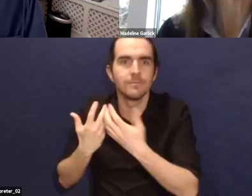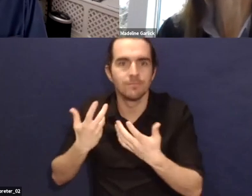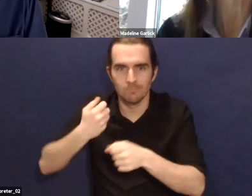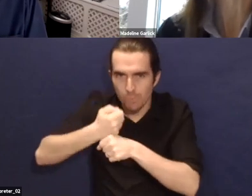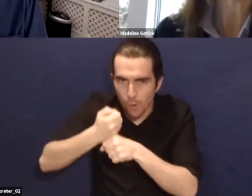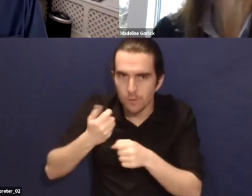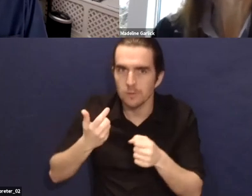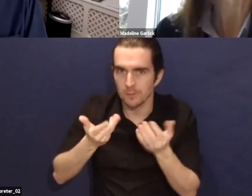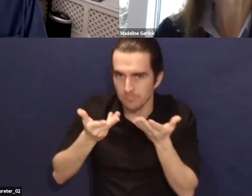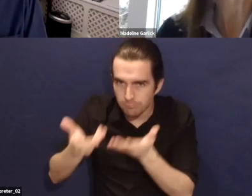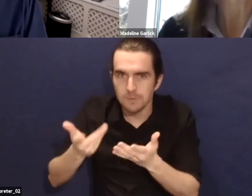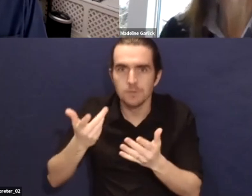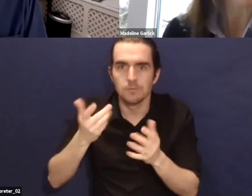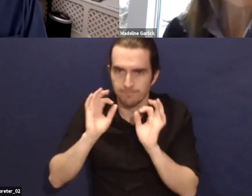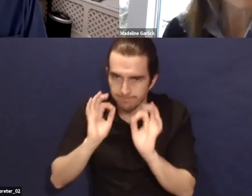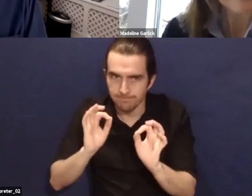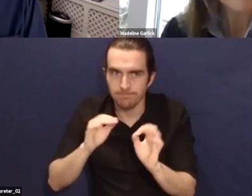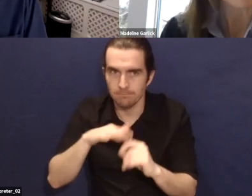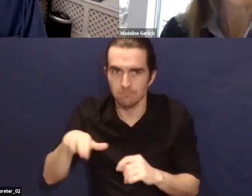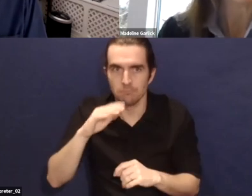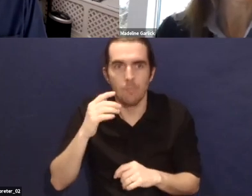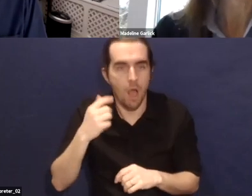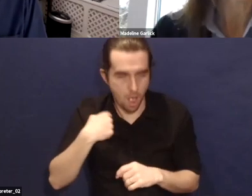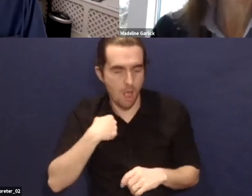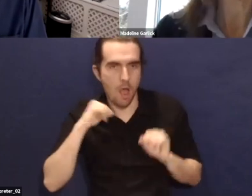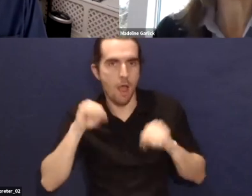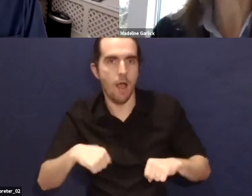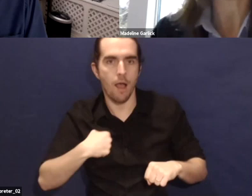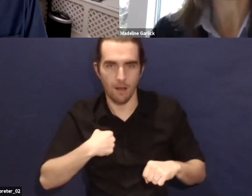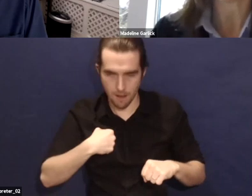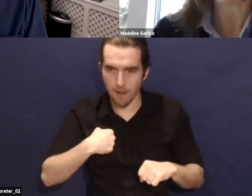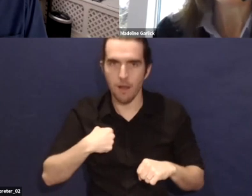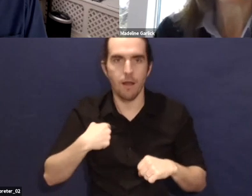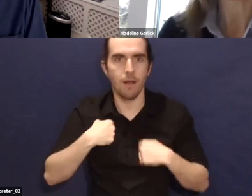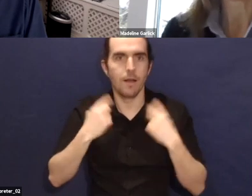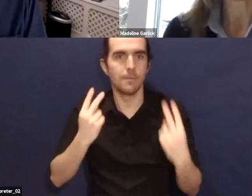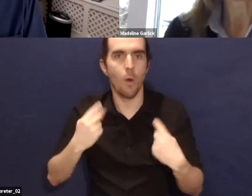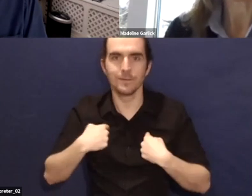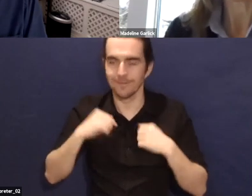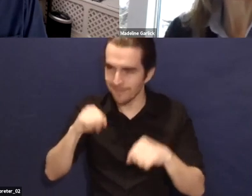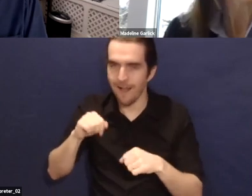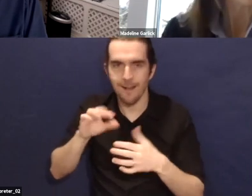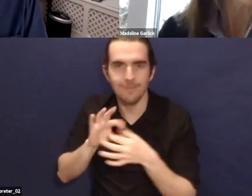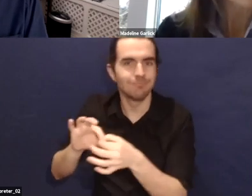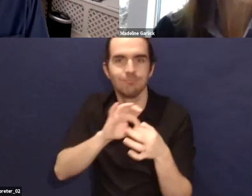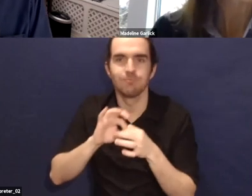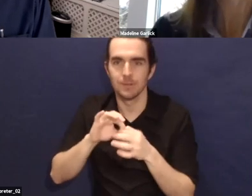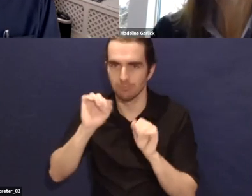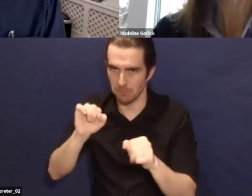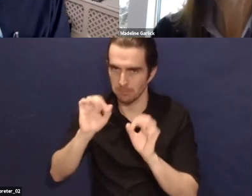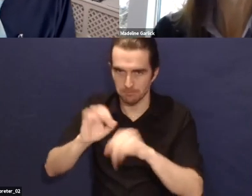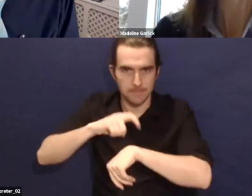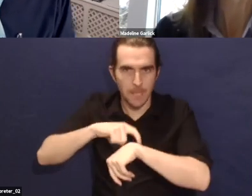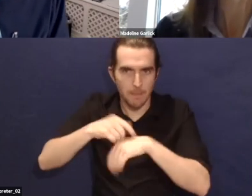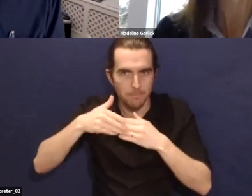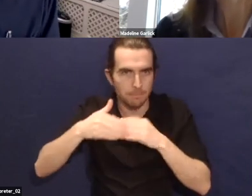is that this is possible, and many states have done that, and their efforts are to be commended. And we encourage other states, of